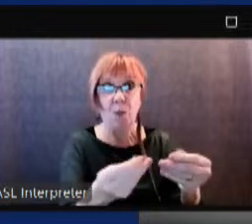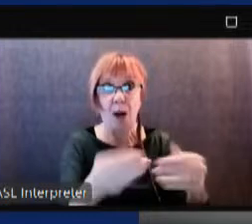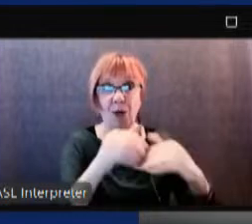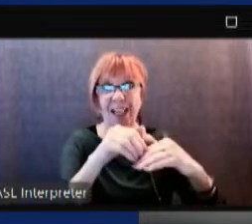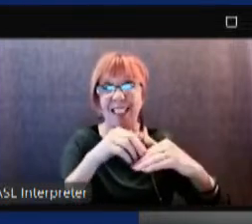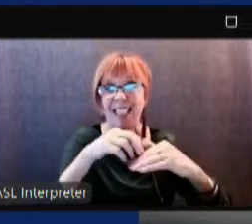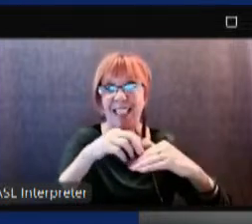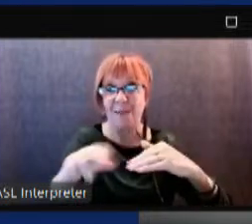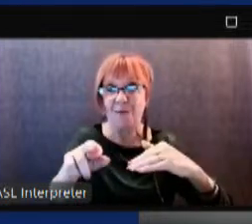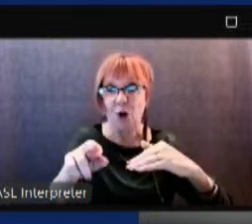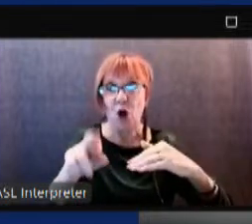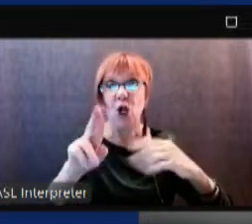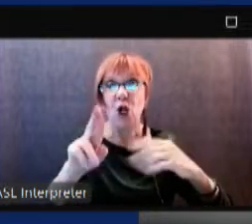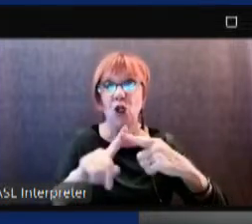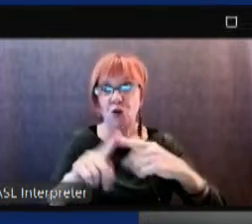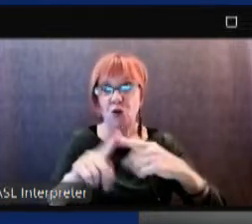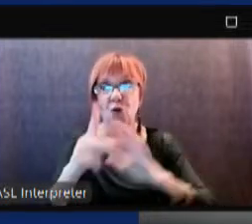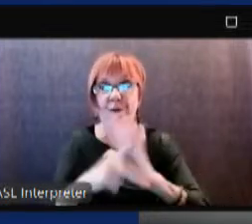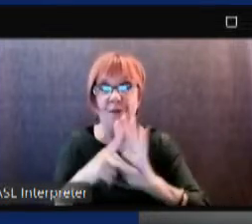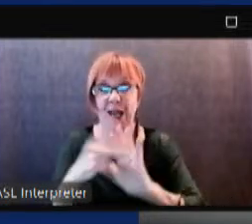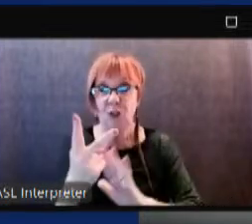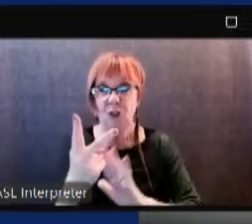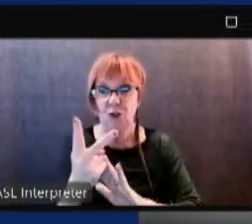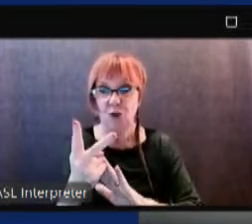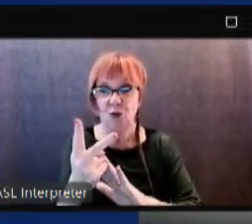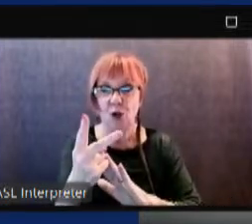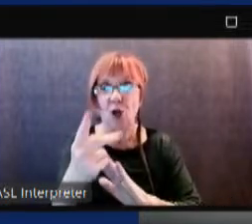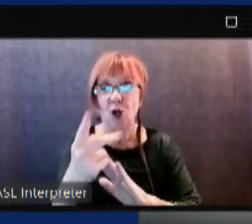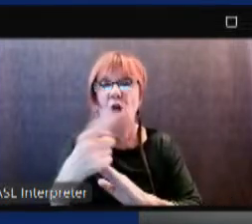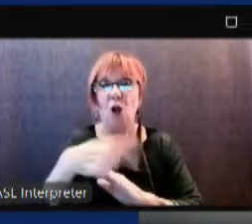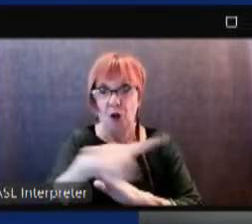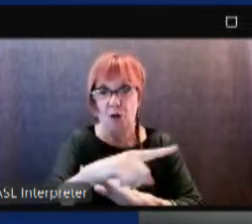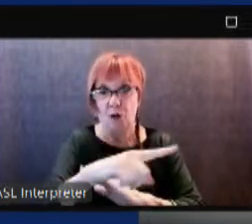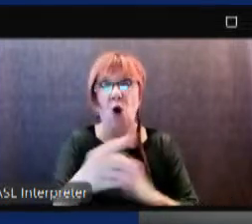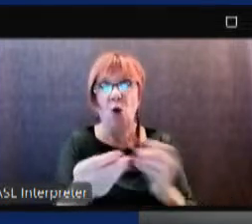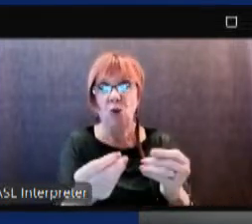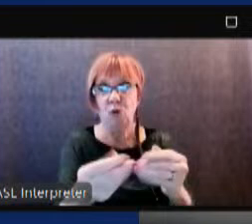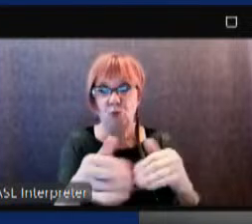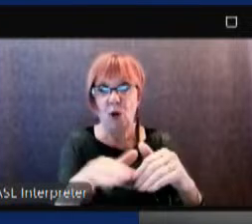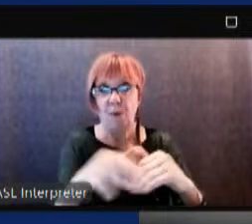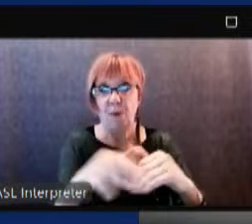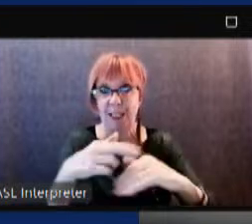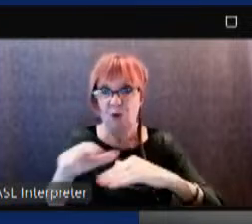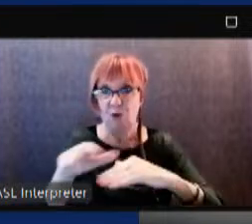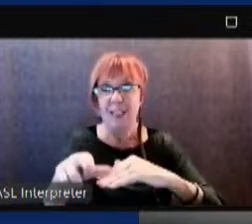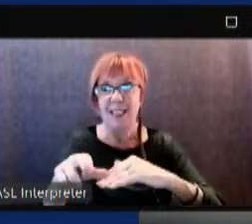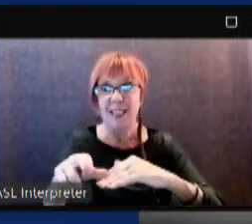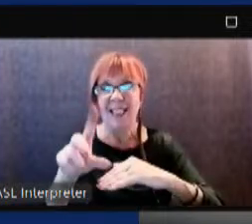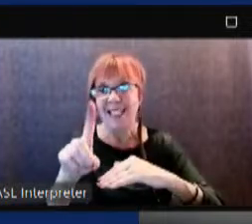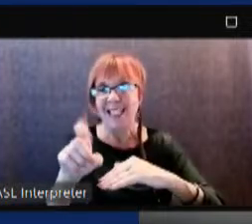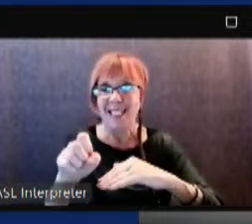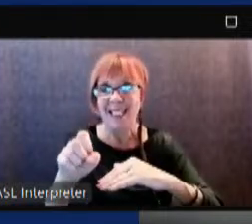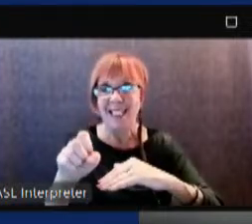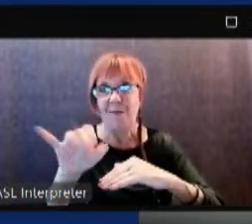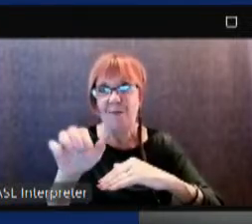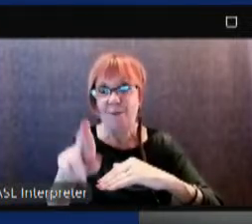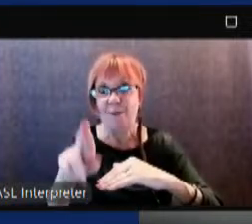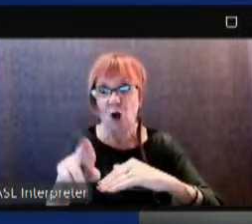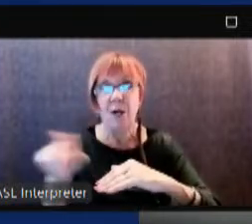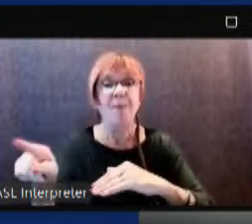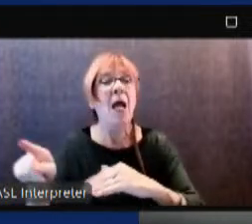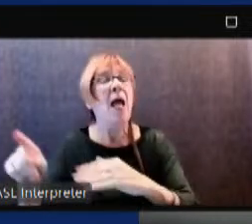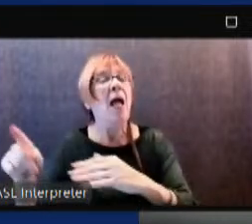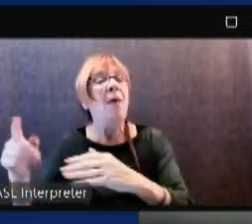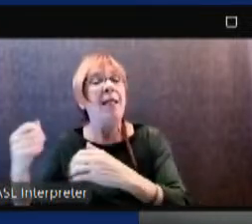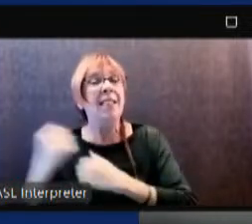2, those properties that have been deferred are being handled by the U.S. Army Corps